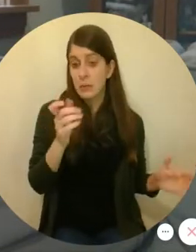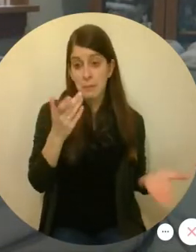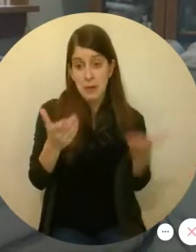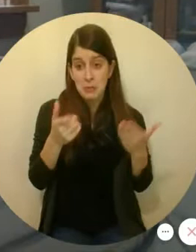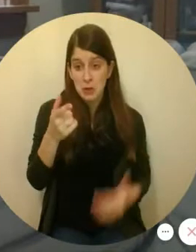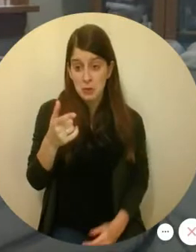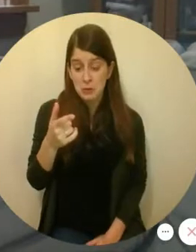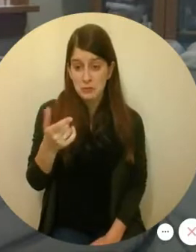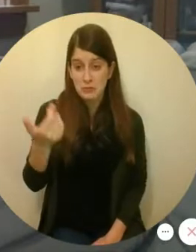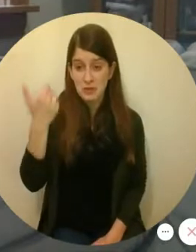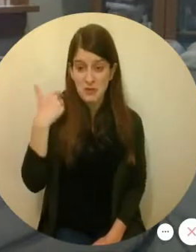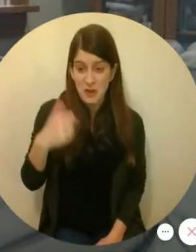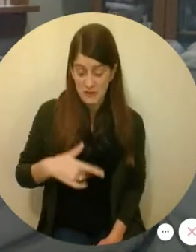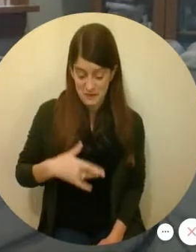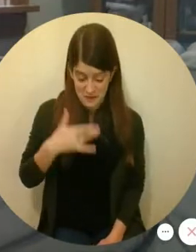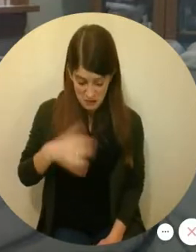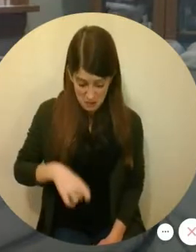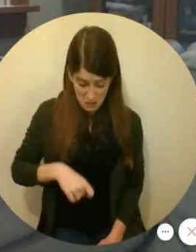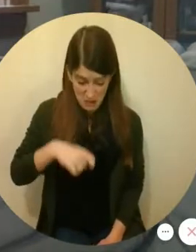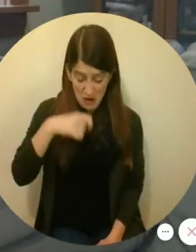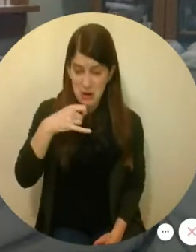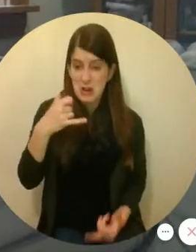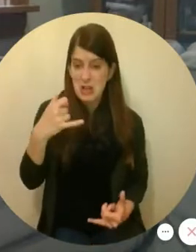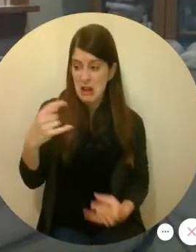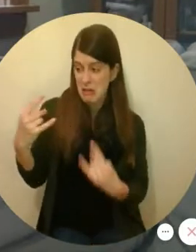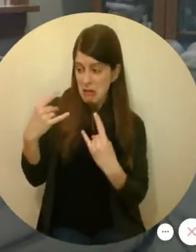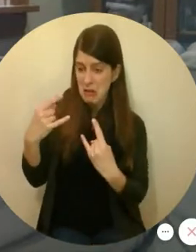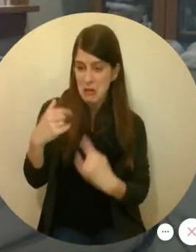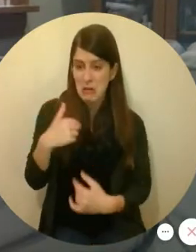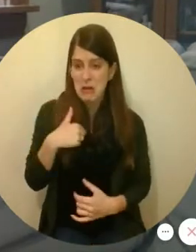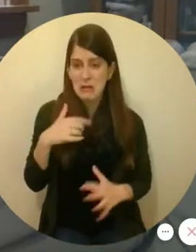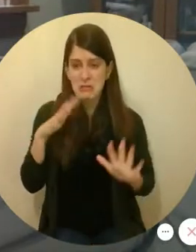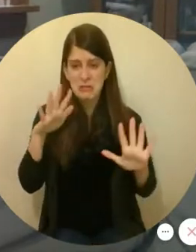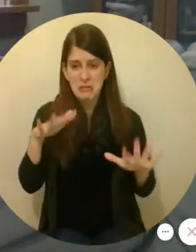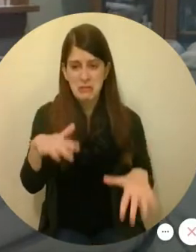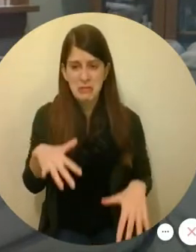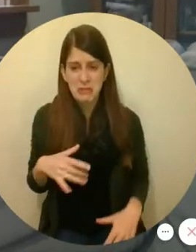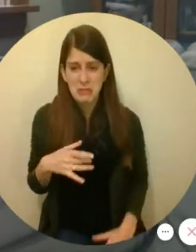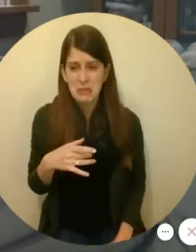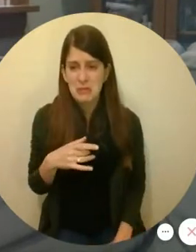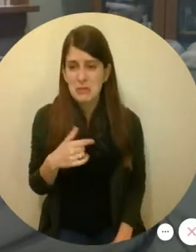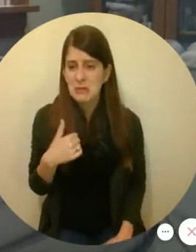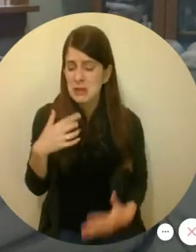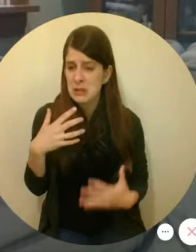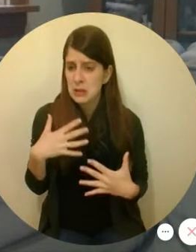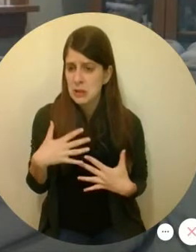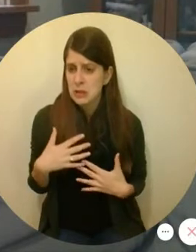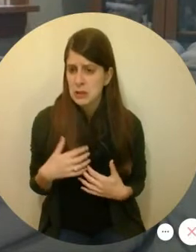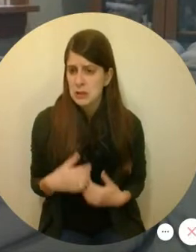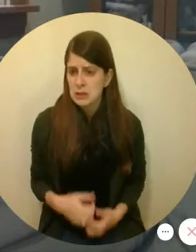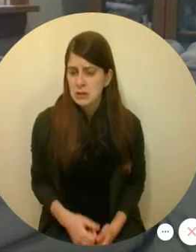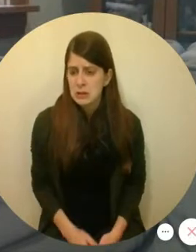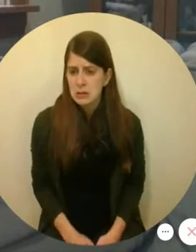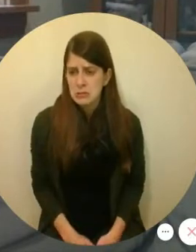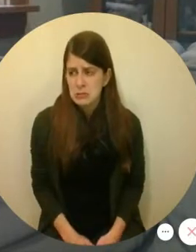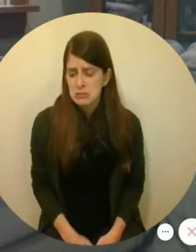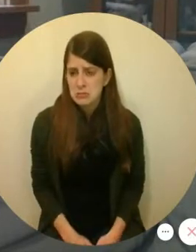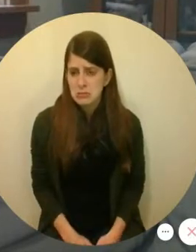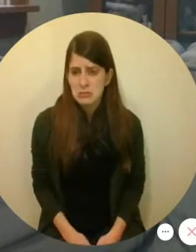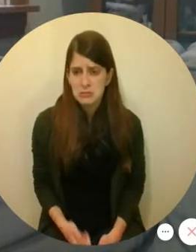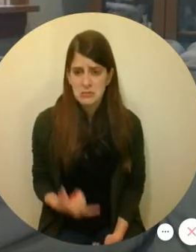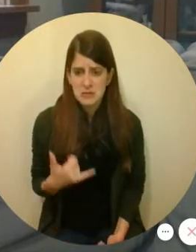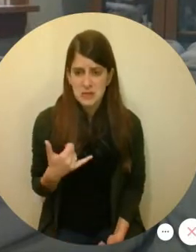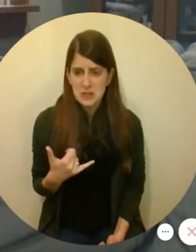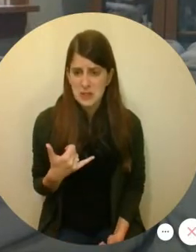normally would feel really proud about, or something that's really an important part of who we are, and they've taken it and turned it around